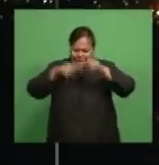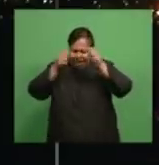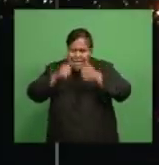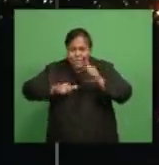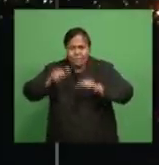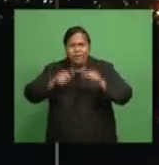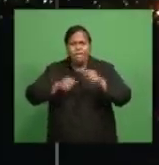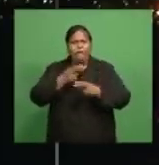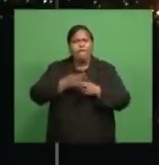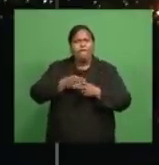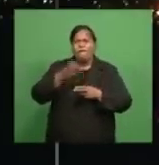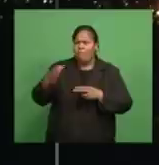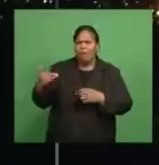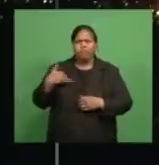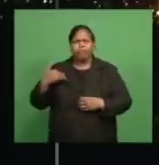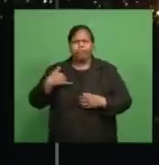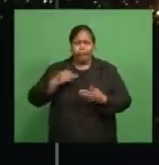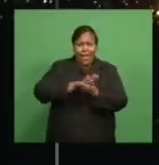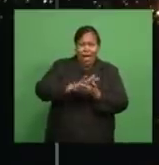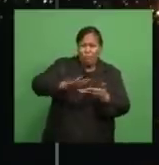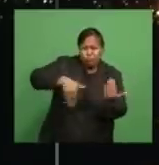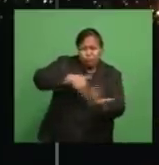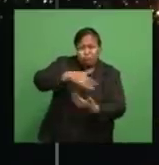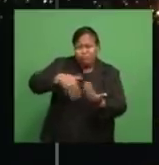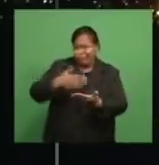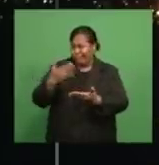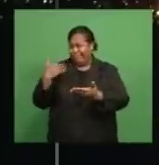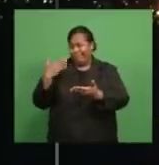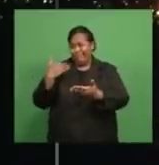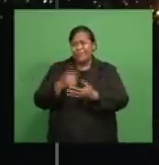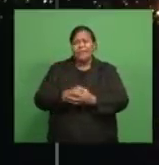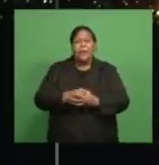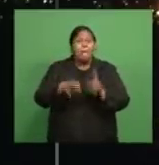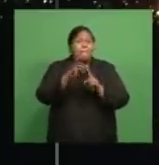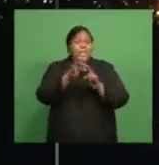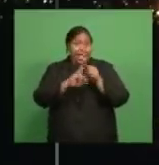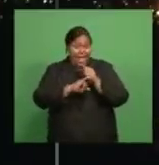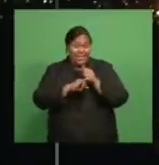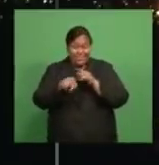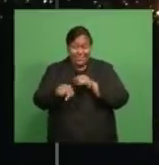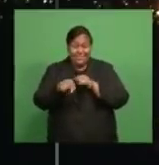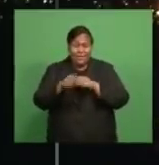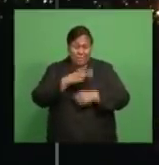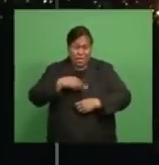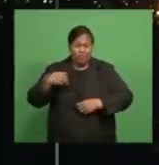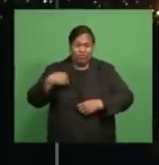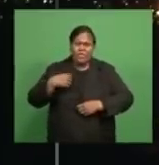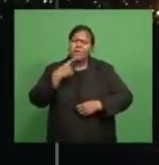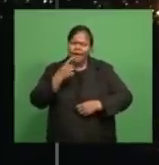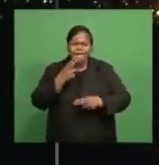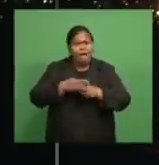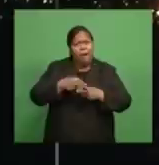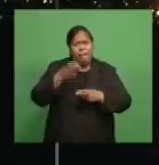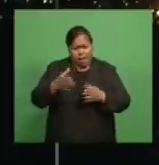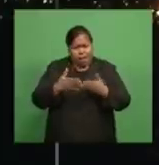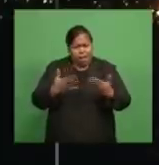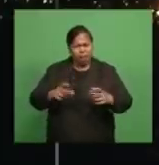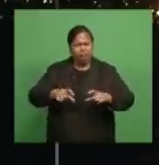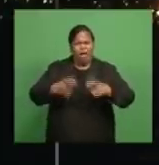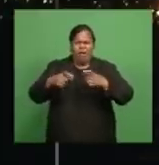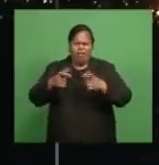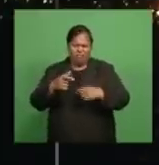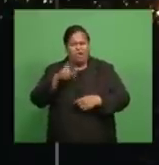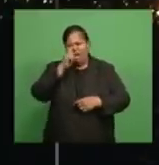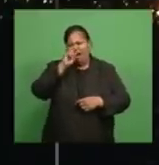Tropical Cyclone Harold. Permanent Secretary Ritesh Das says some farmers are also facing challenges with supplying their produce to the